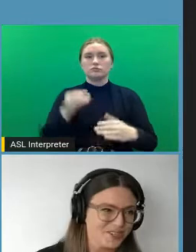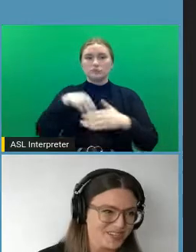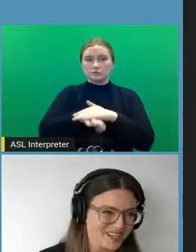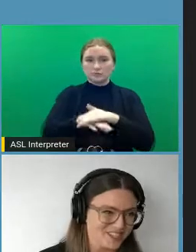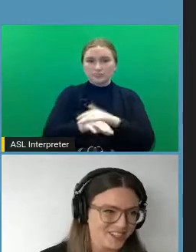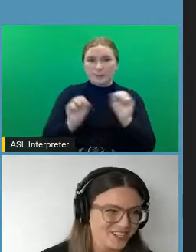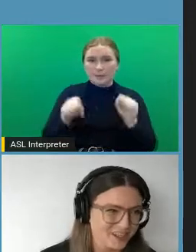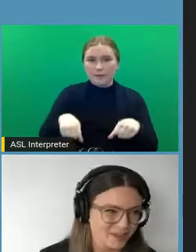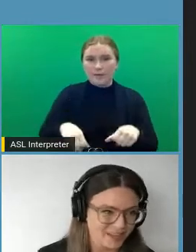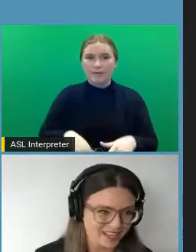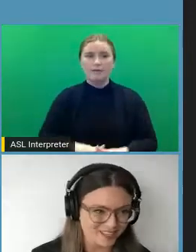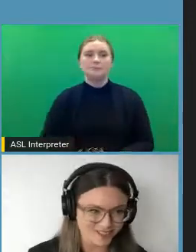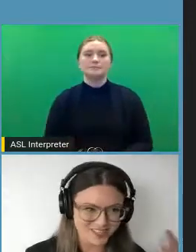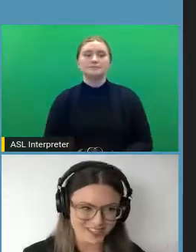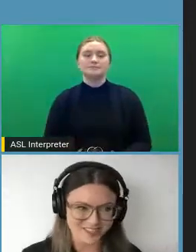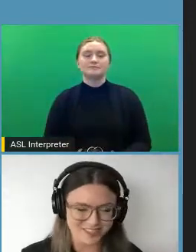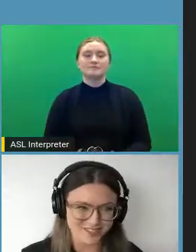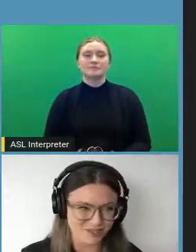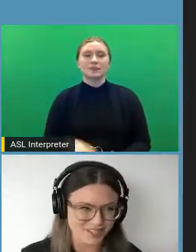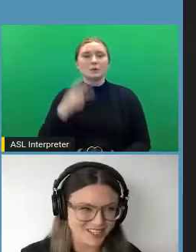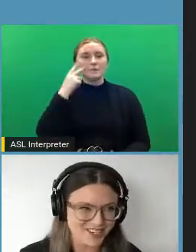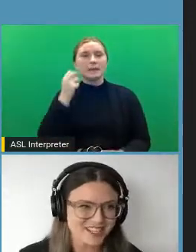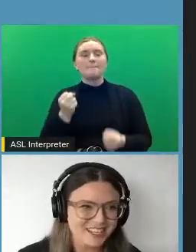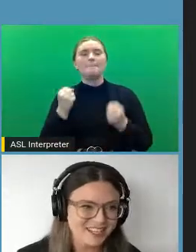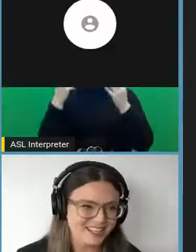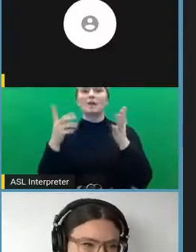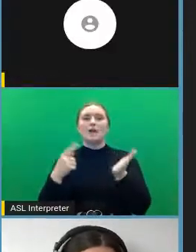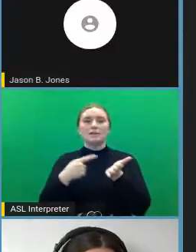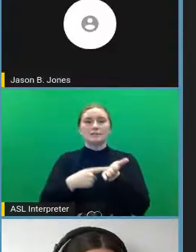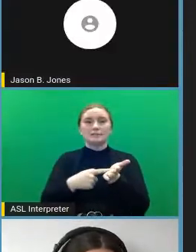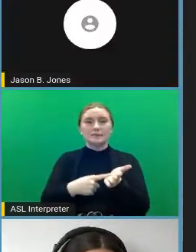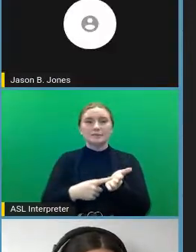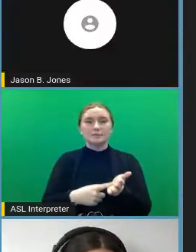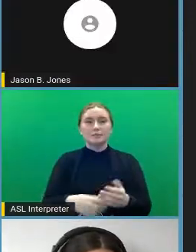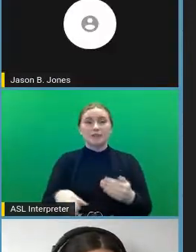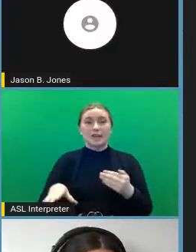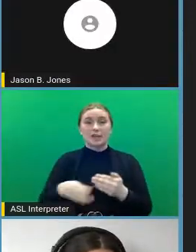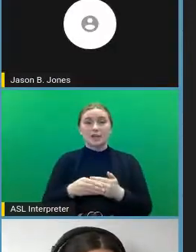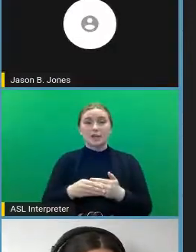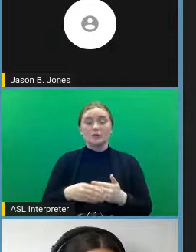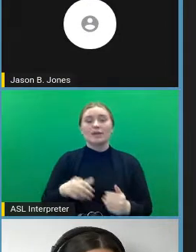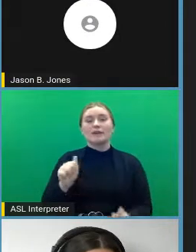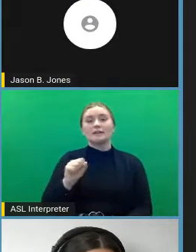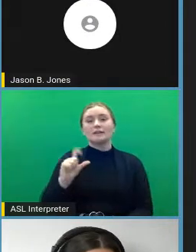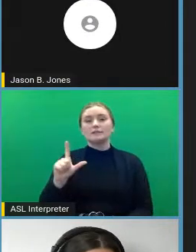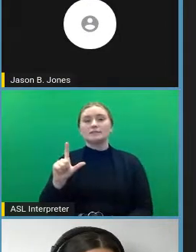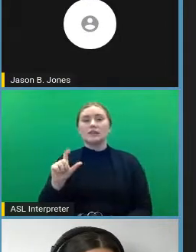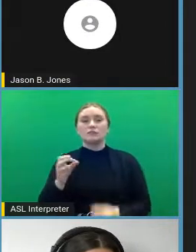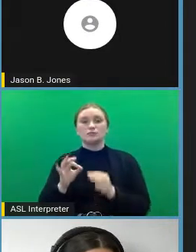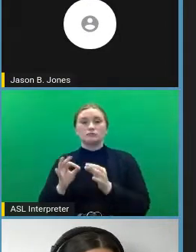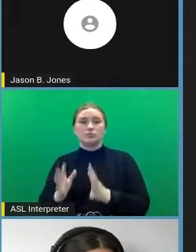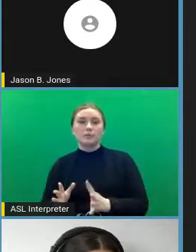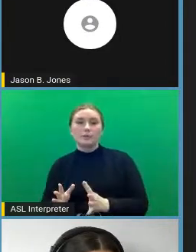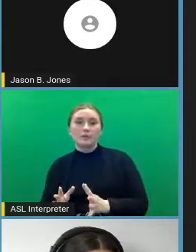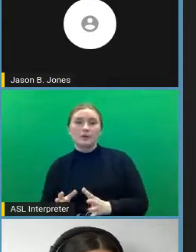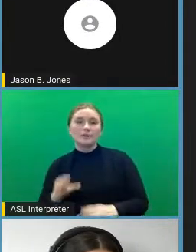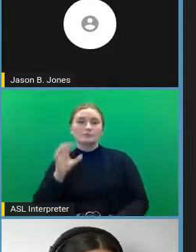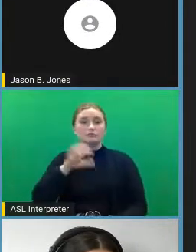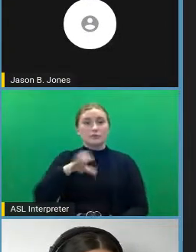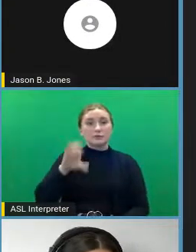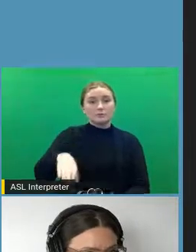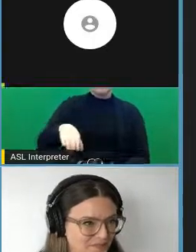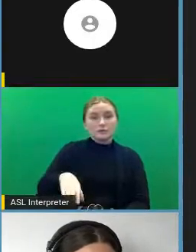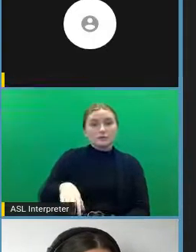very presentation. And that includes ASL interpretation, streaming captions, streaming